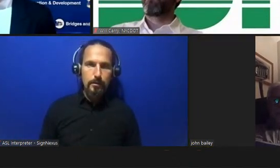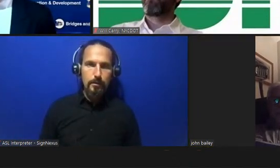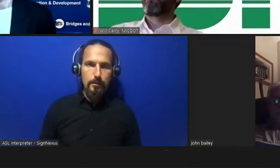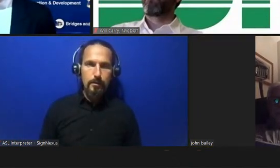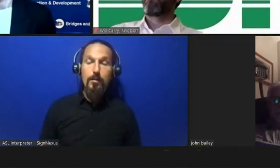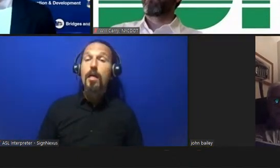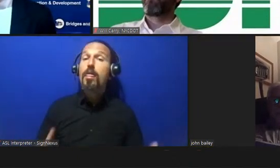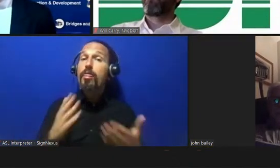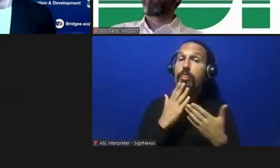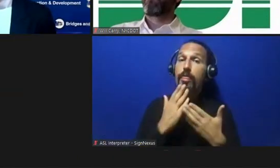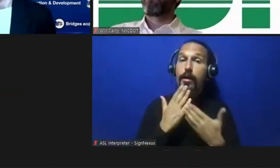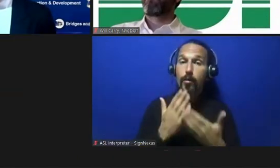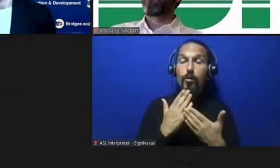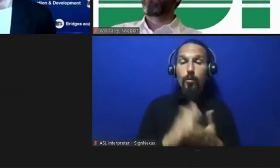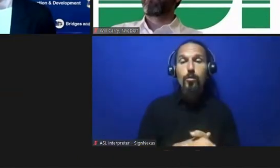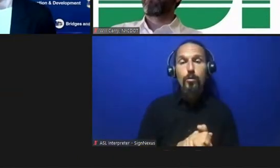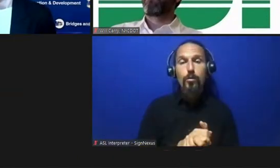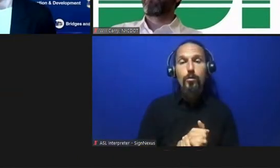thank you